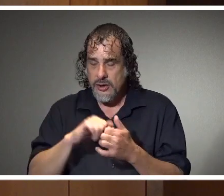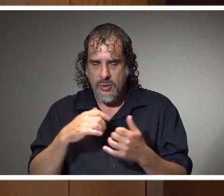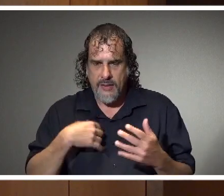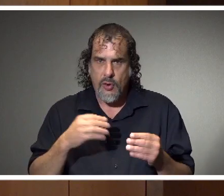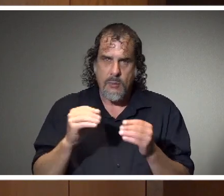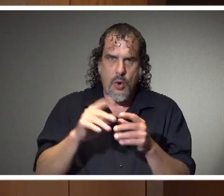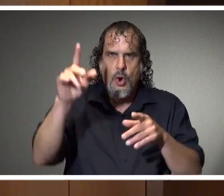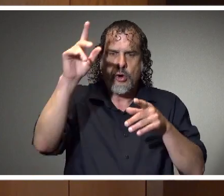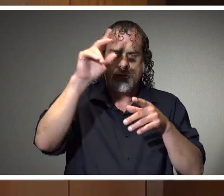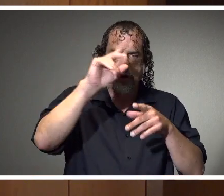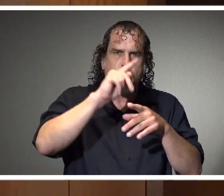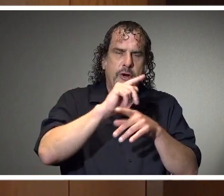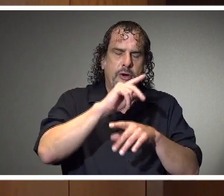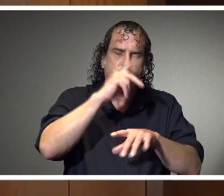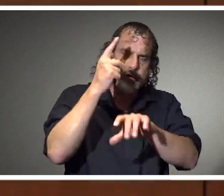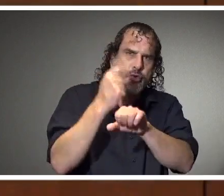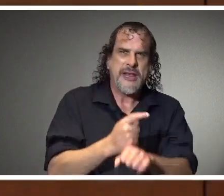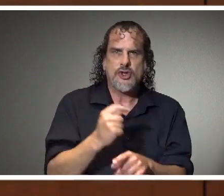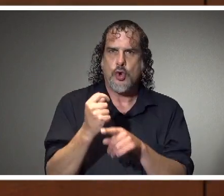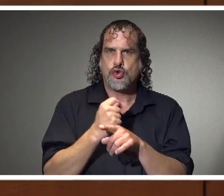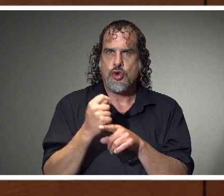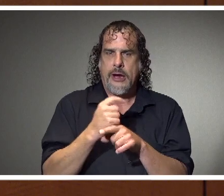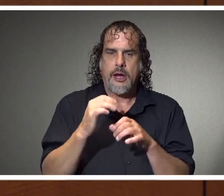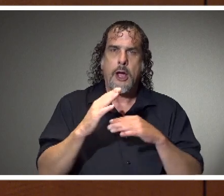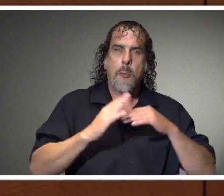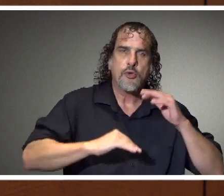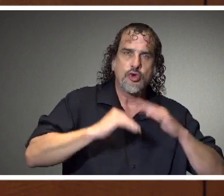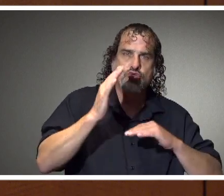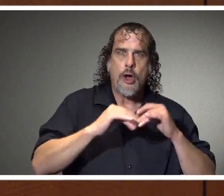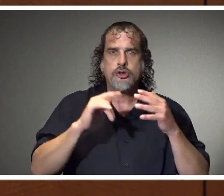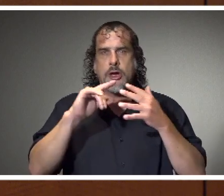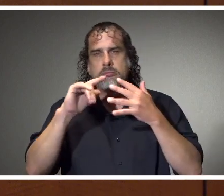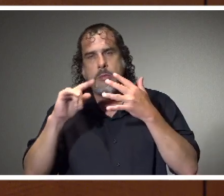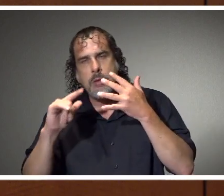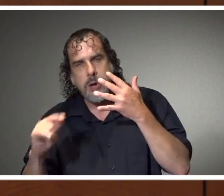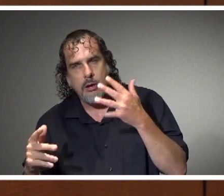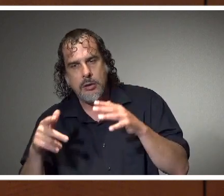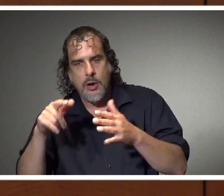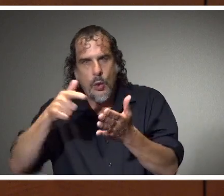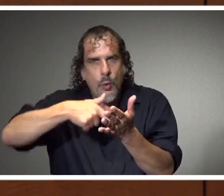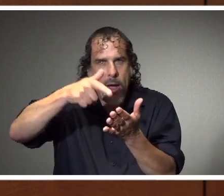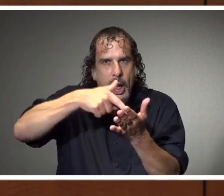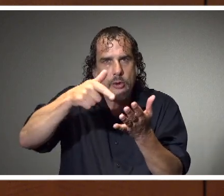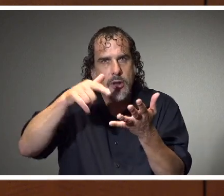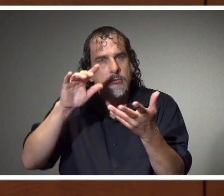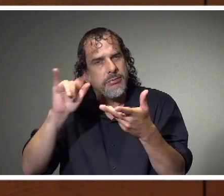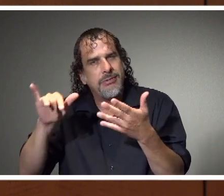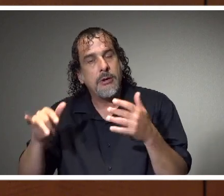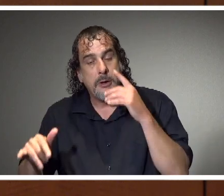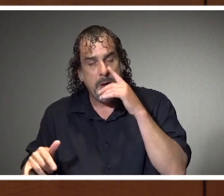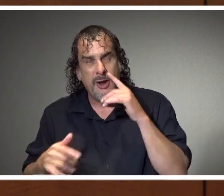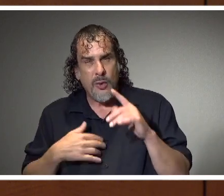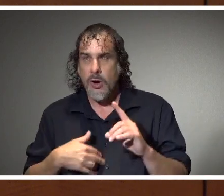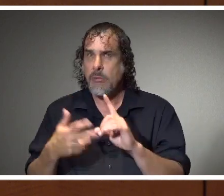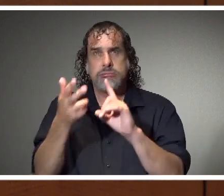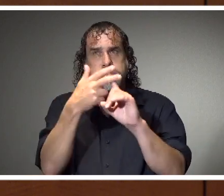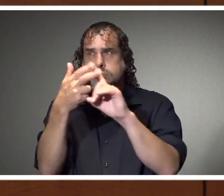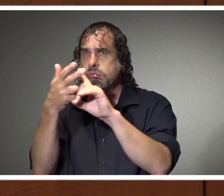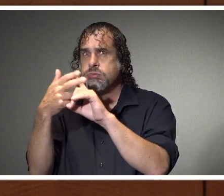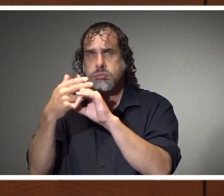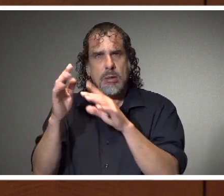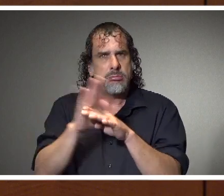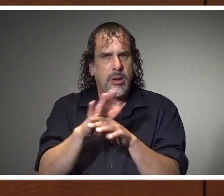traditional trades as well? Well, what I would say to you, Dave, is that we are going to continue to recruit business and industry into our